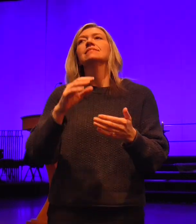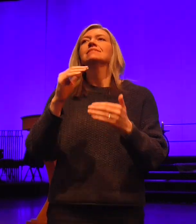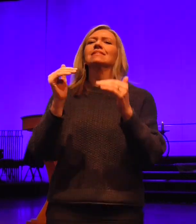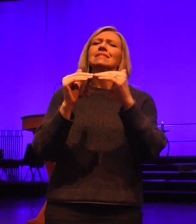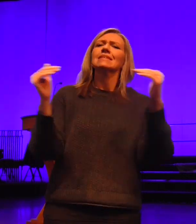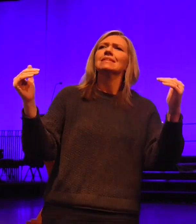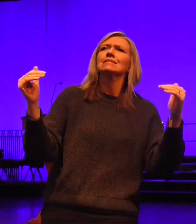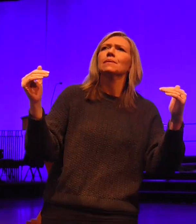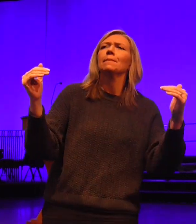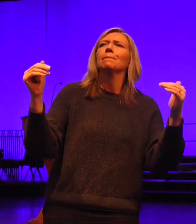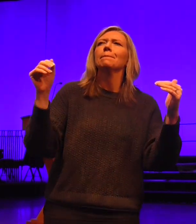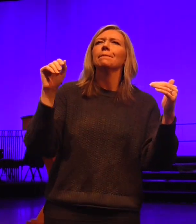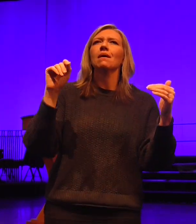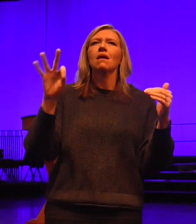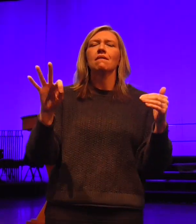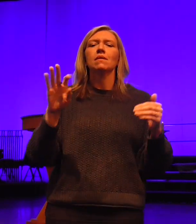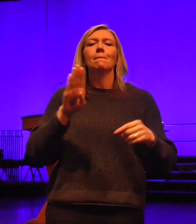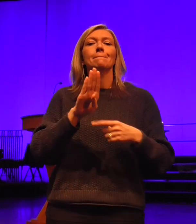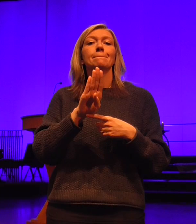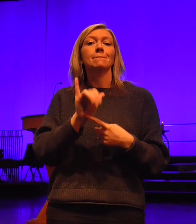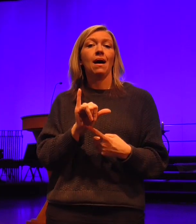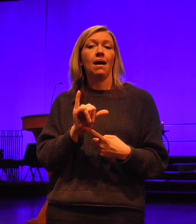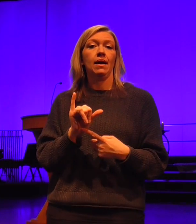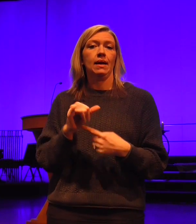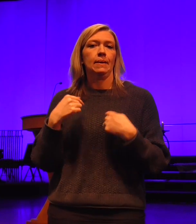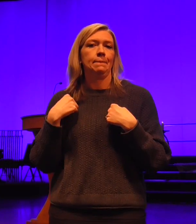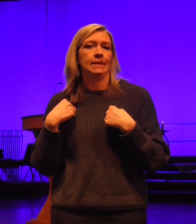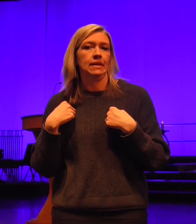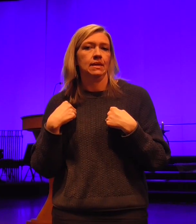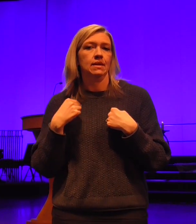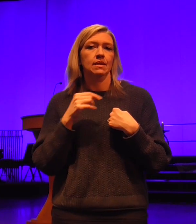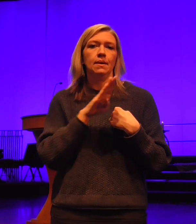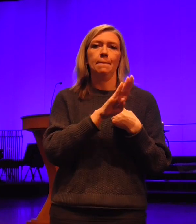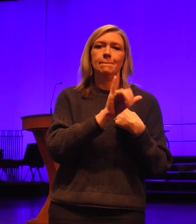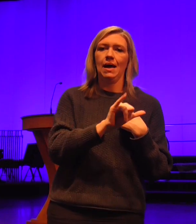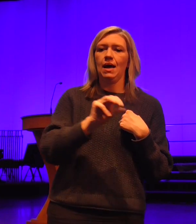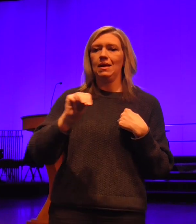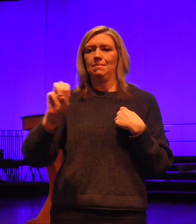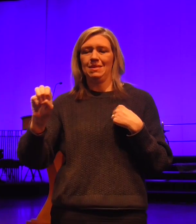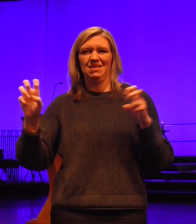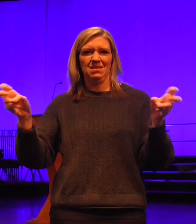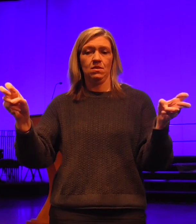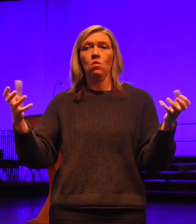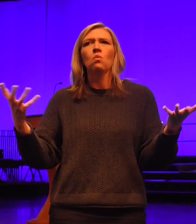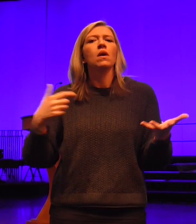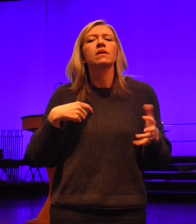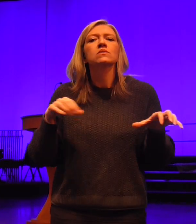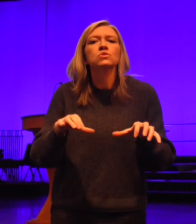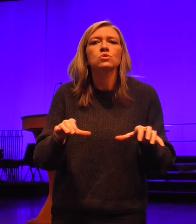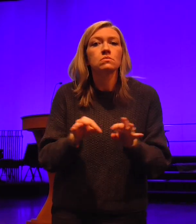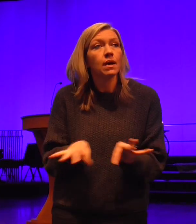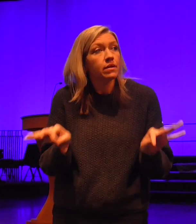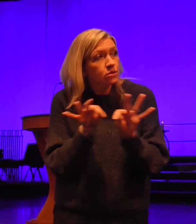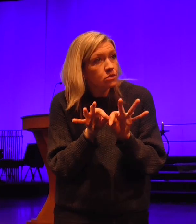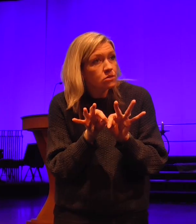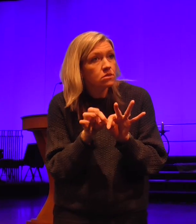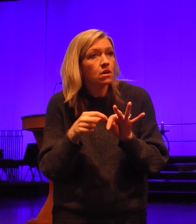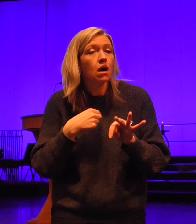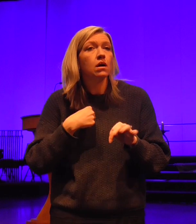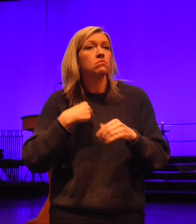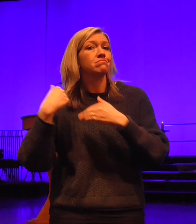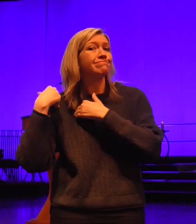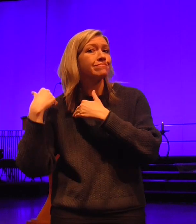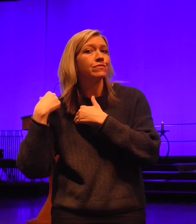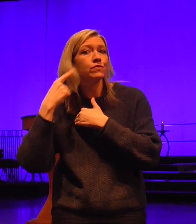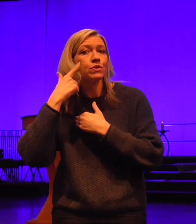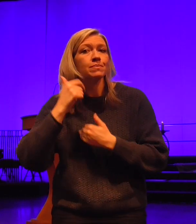of by me. What I do matters. I have responsibility for myself